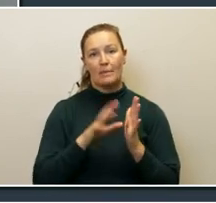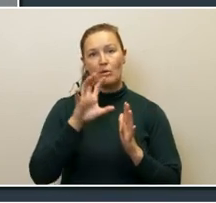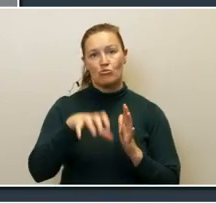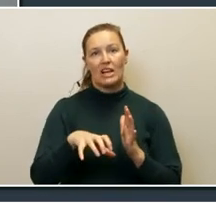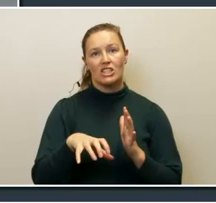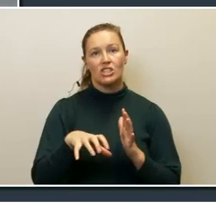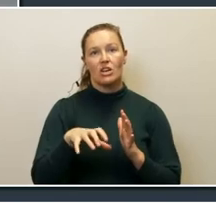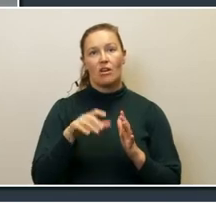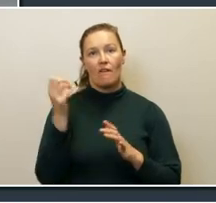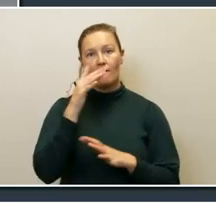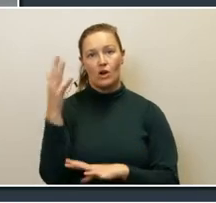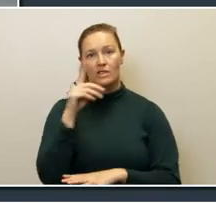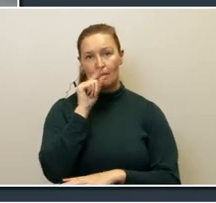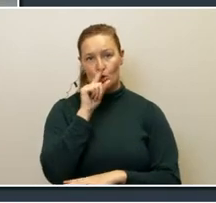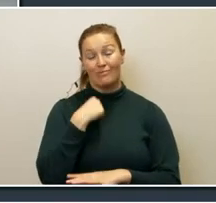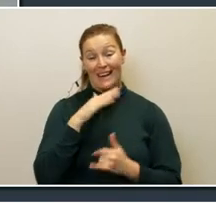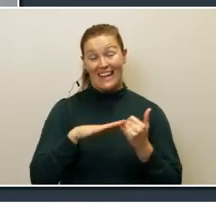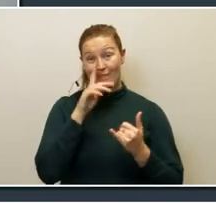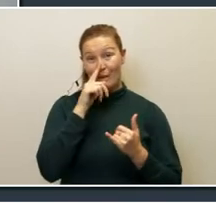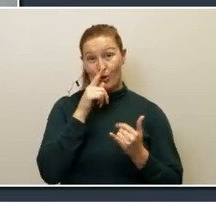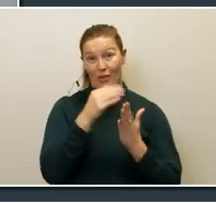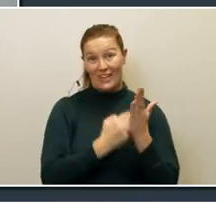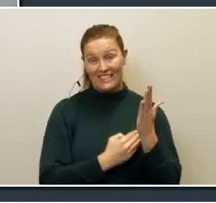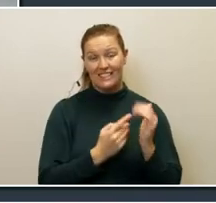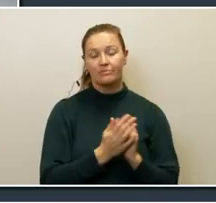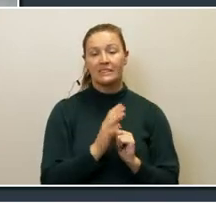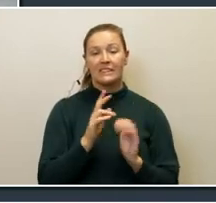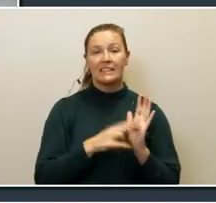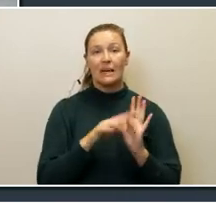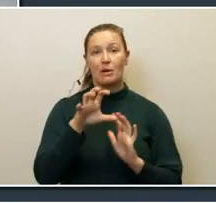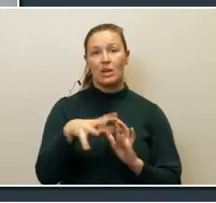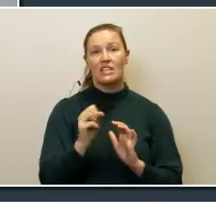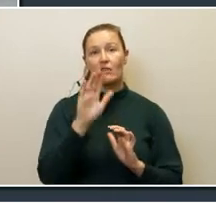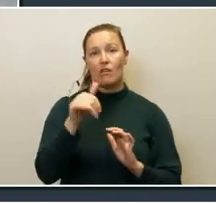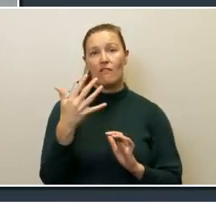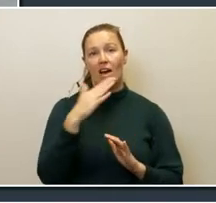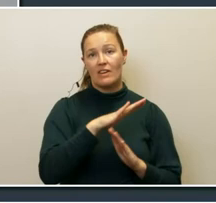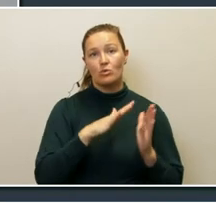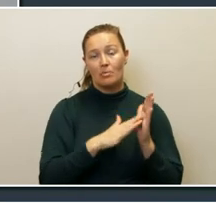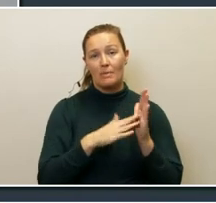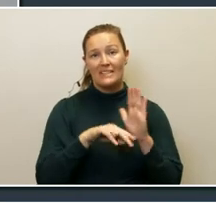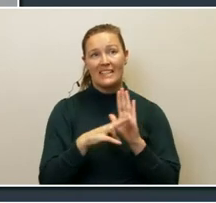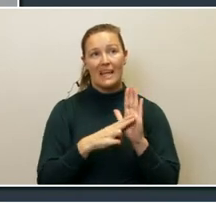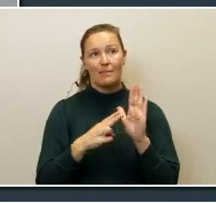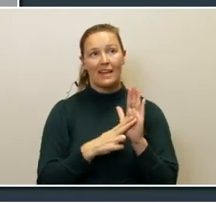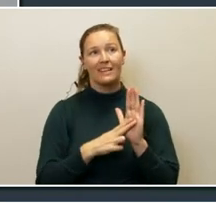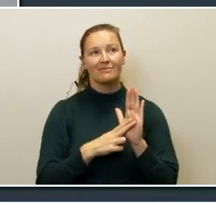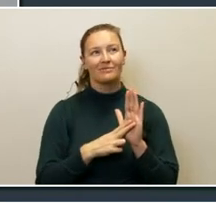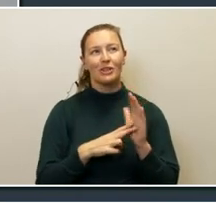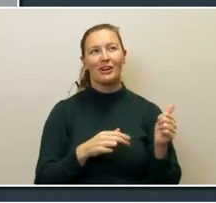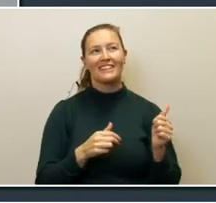believe we're last on the list. The Napier branch have over 500 members in Napier, and we